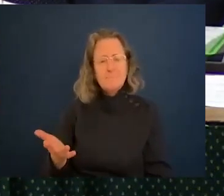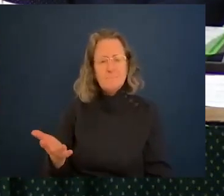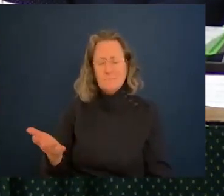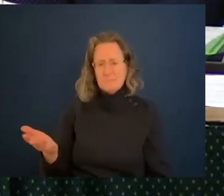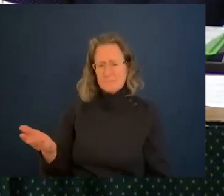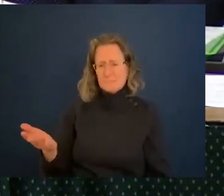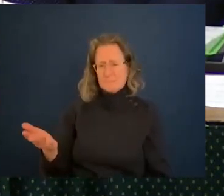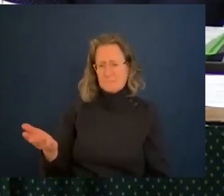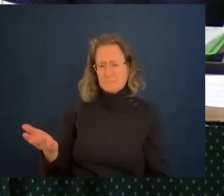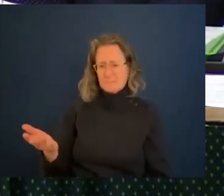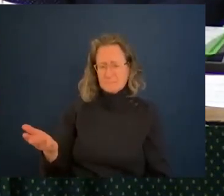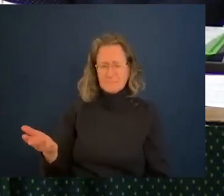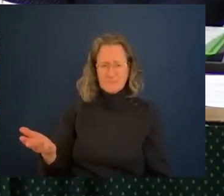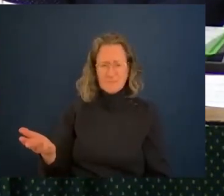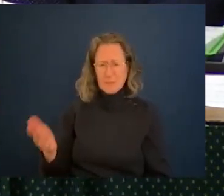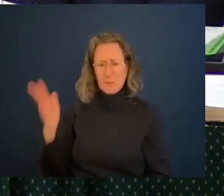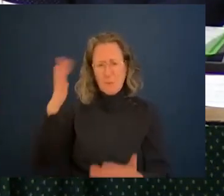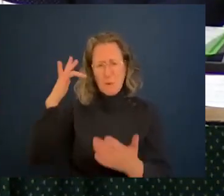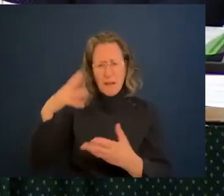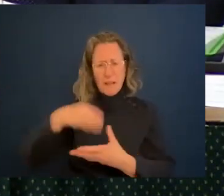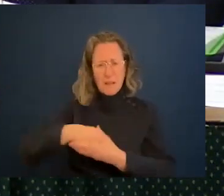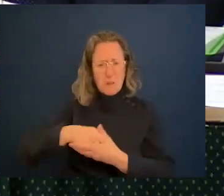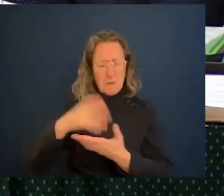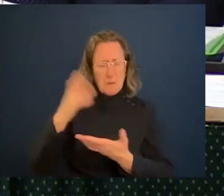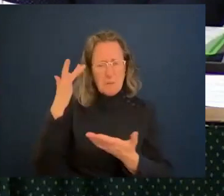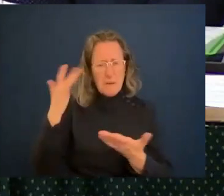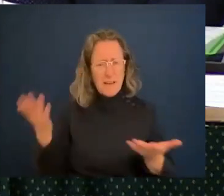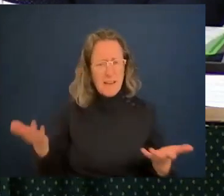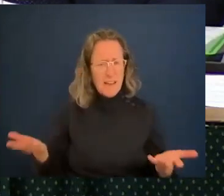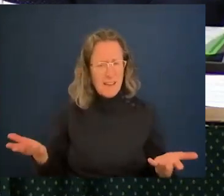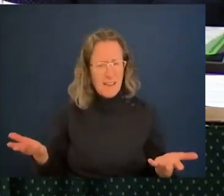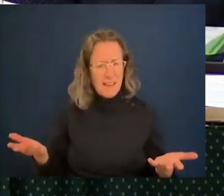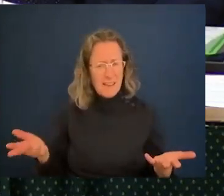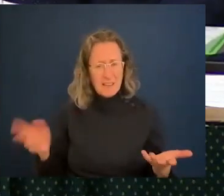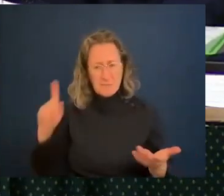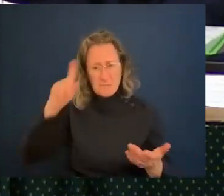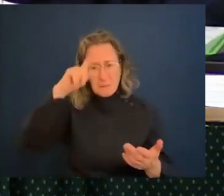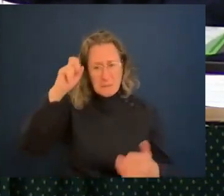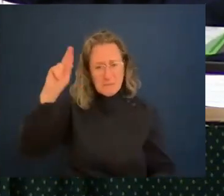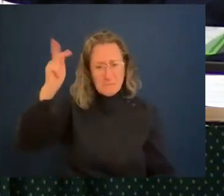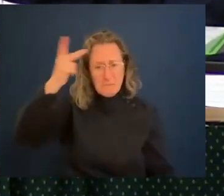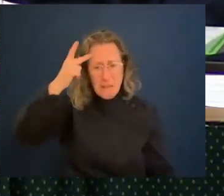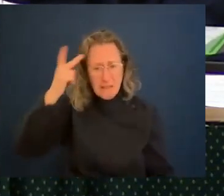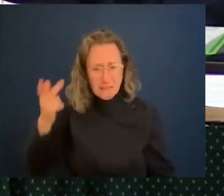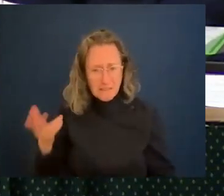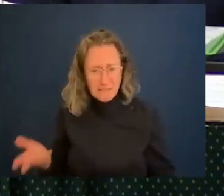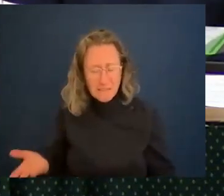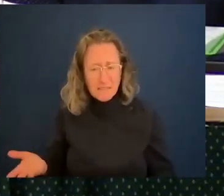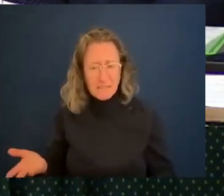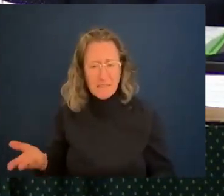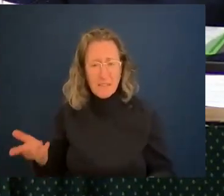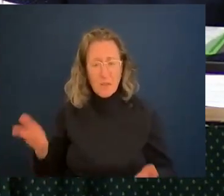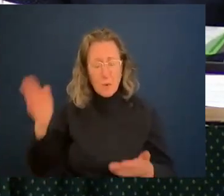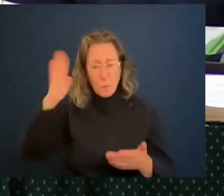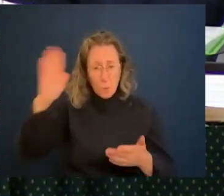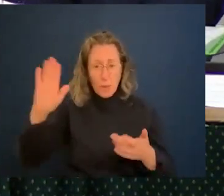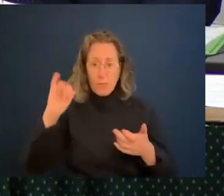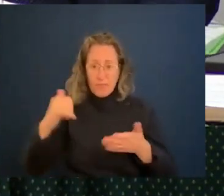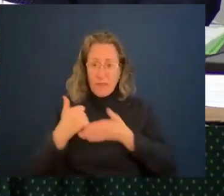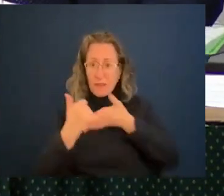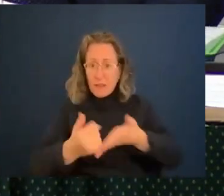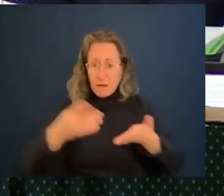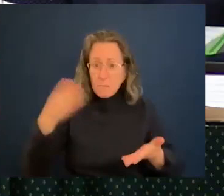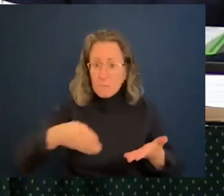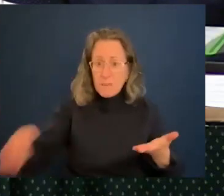move or is it truly something that's going to be effective for Brattleboro when we've seen that dedicated service can